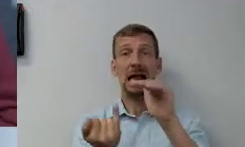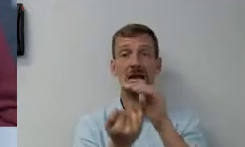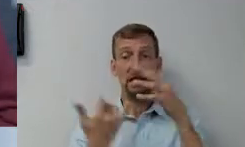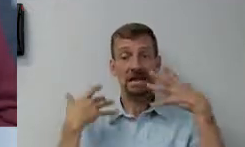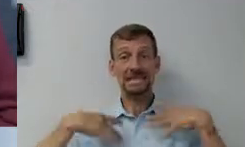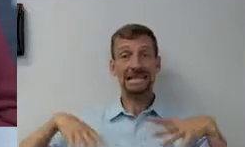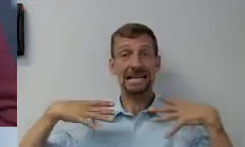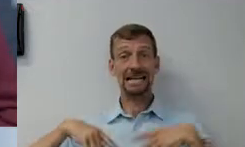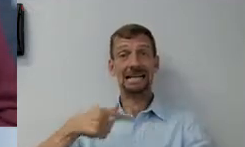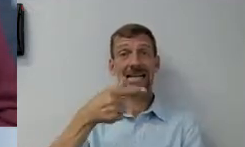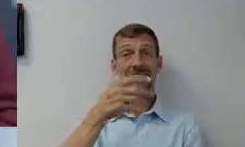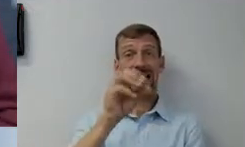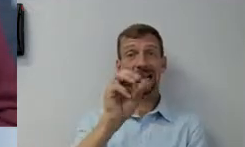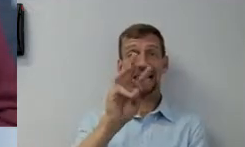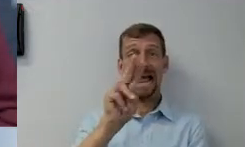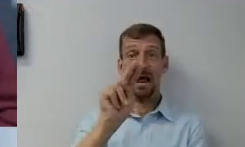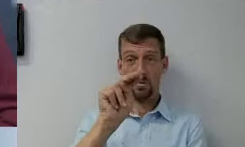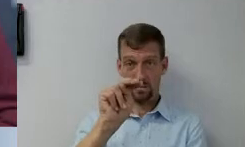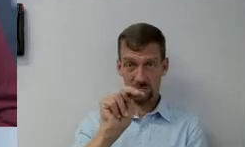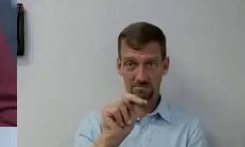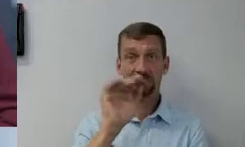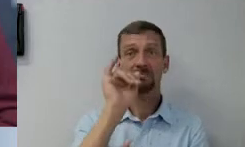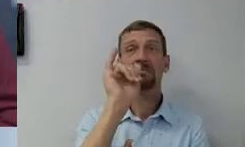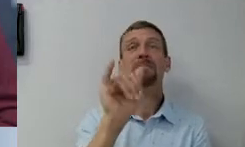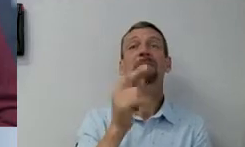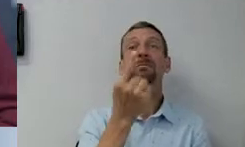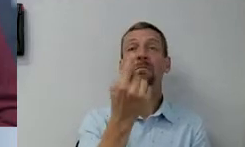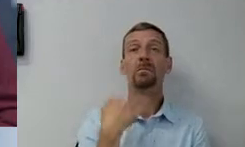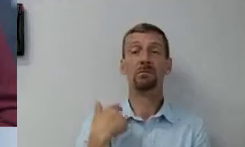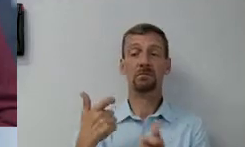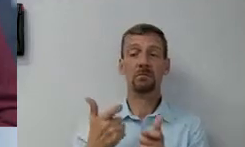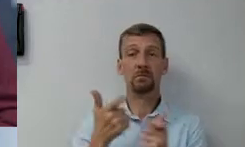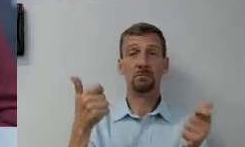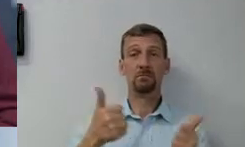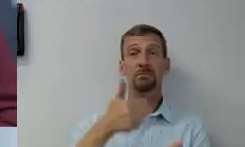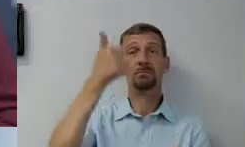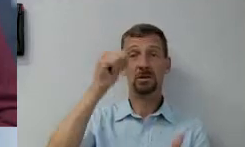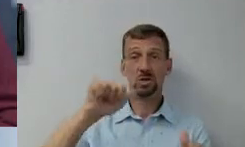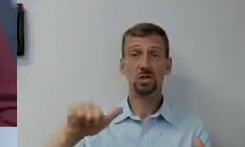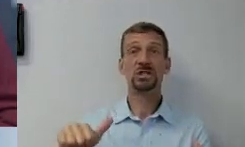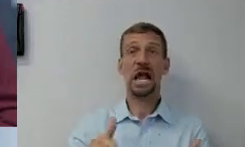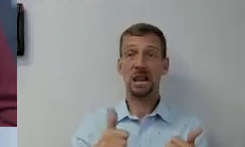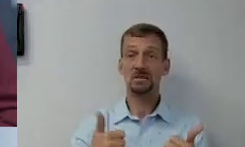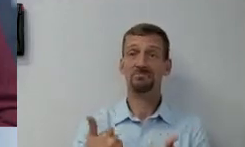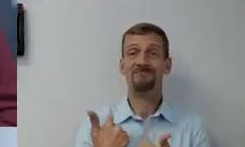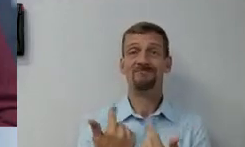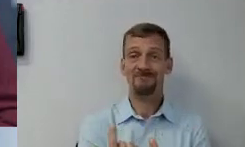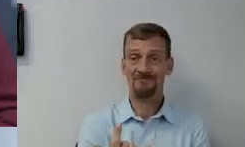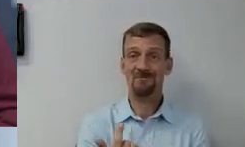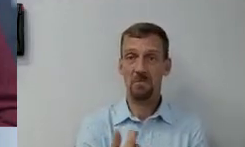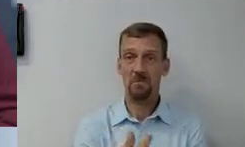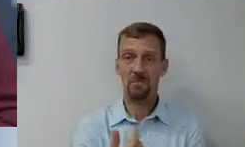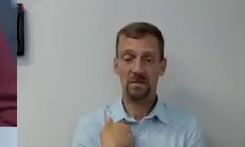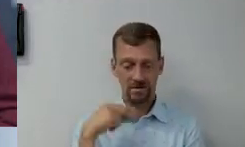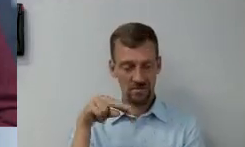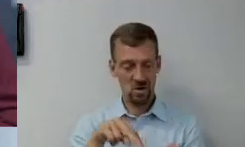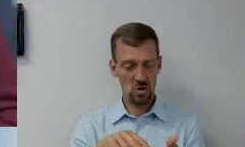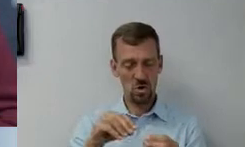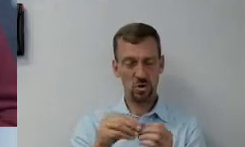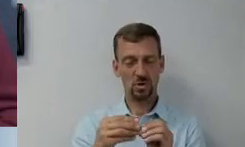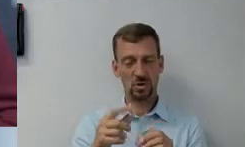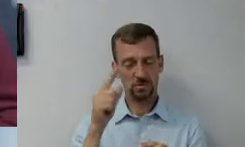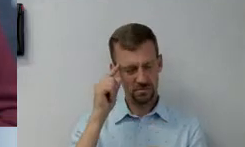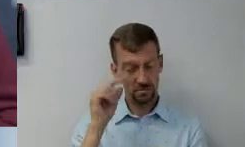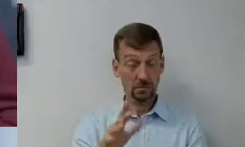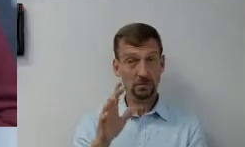has been probably our biggest challenge. And I'm looking at the number. I'm